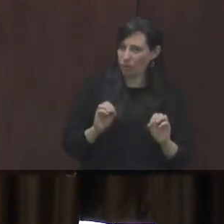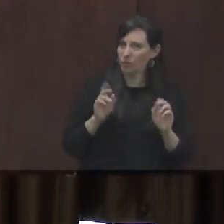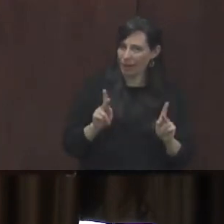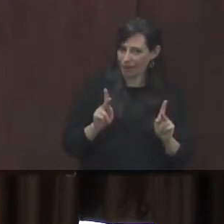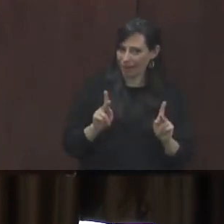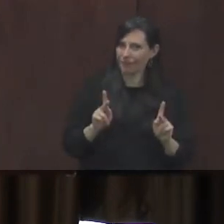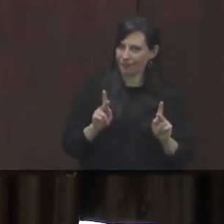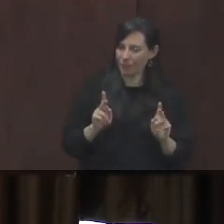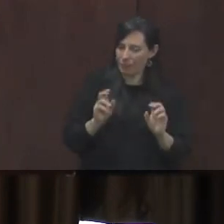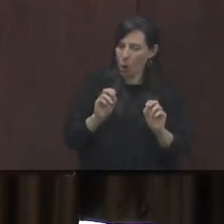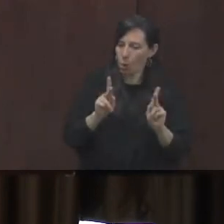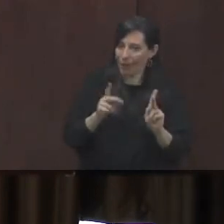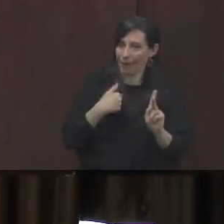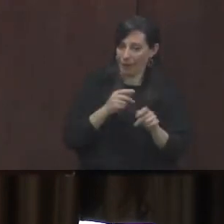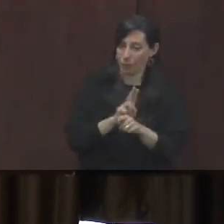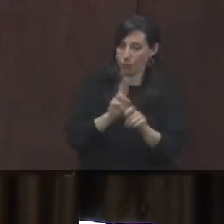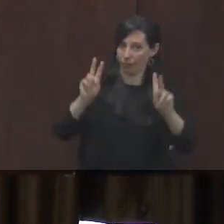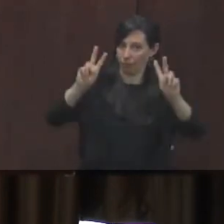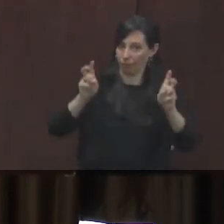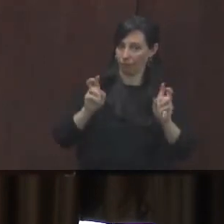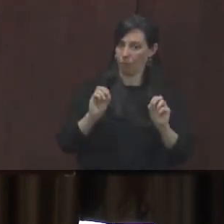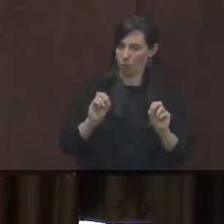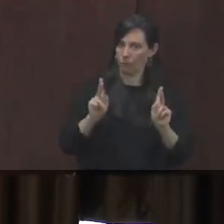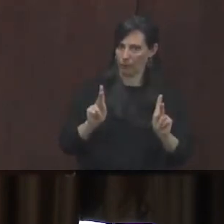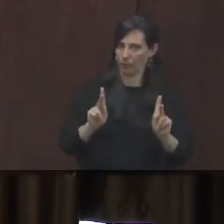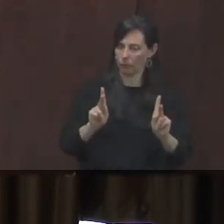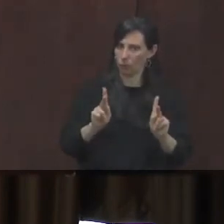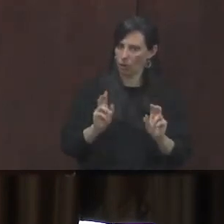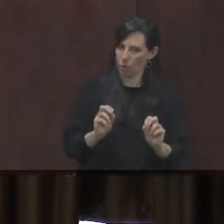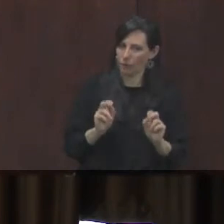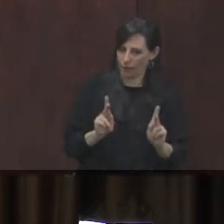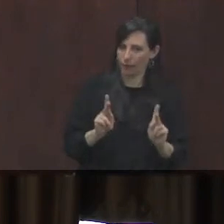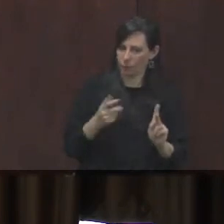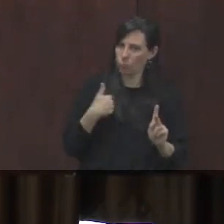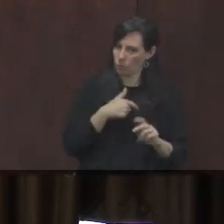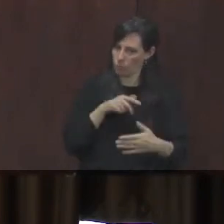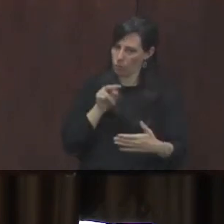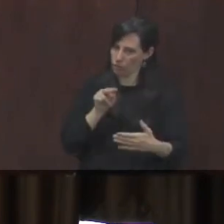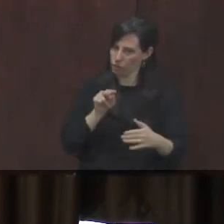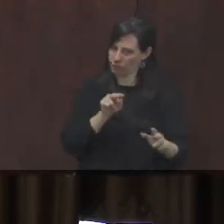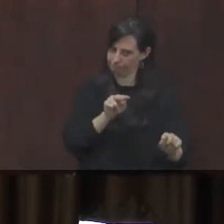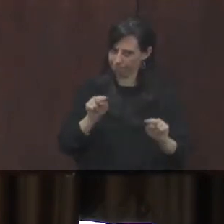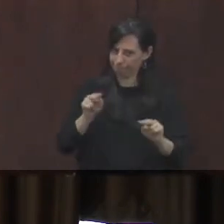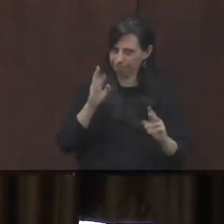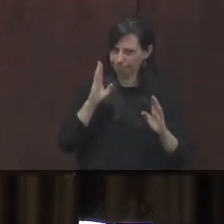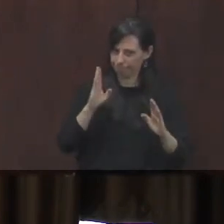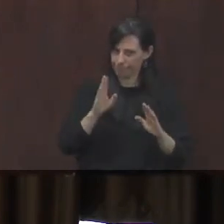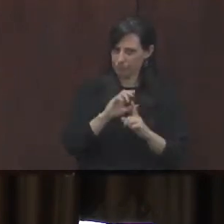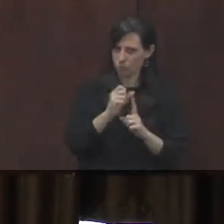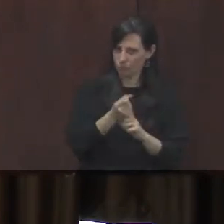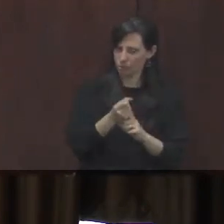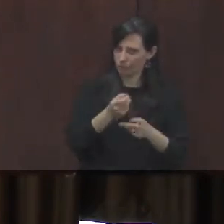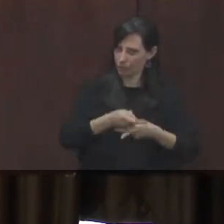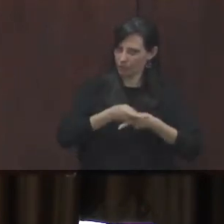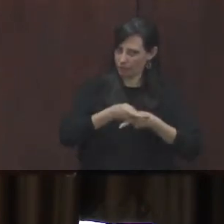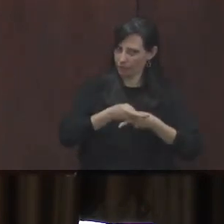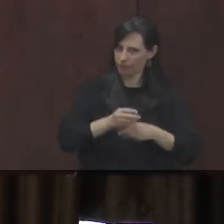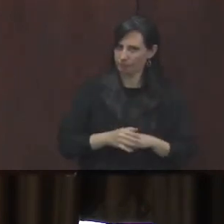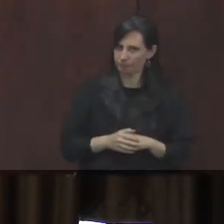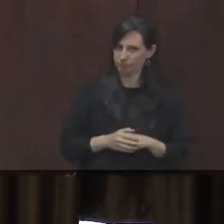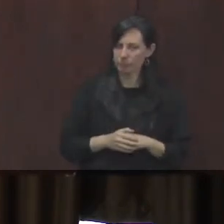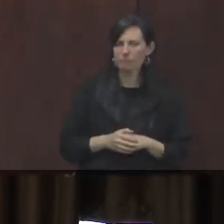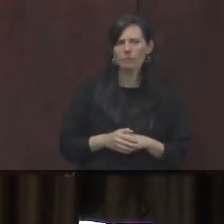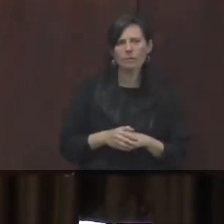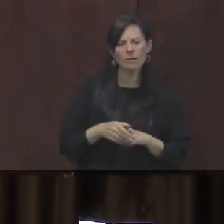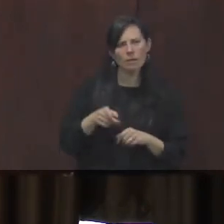use the okay in quotation marks, and we're watching that closely. We're often asked about procedures. If you